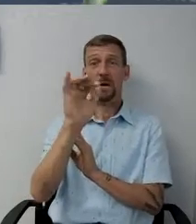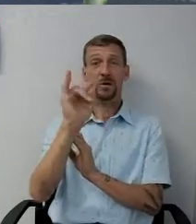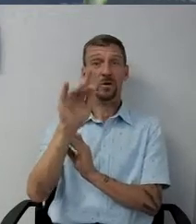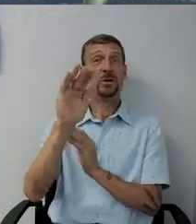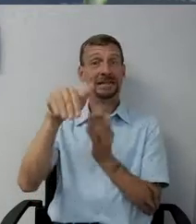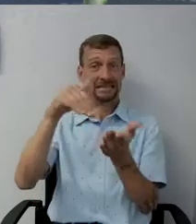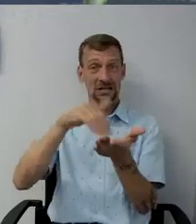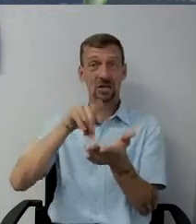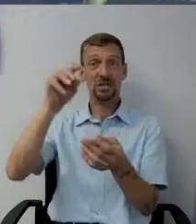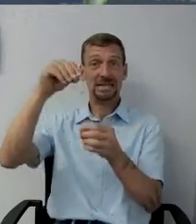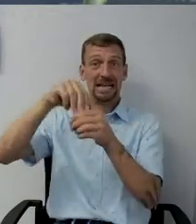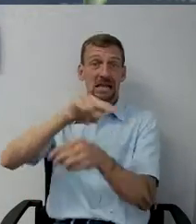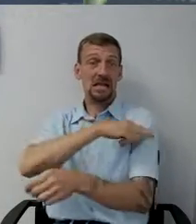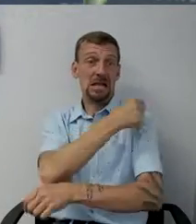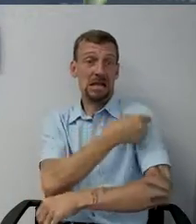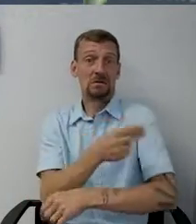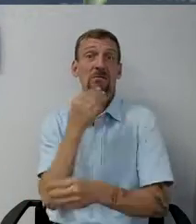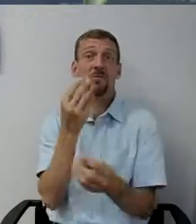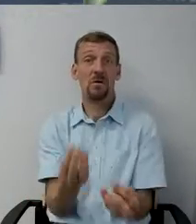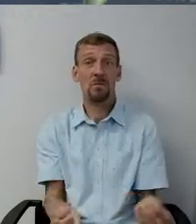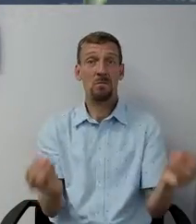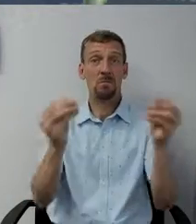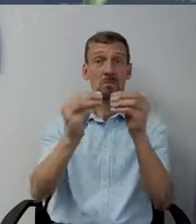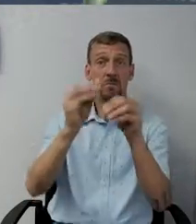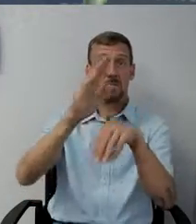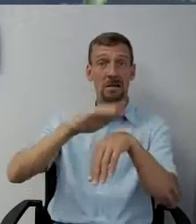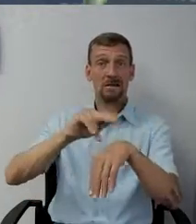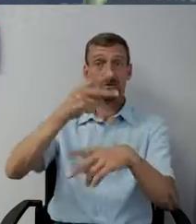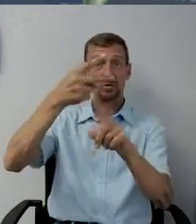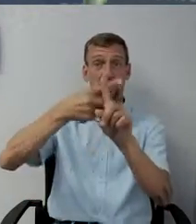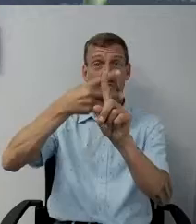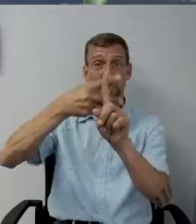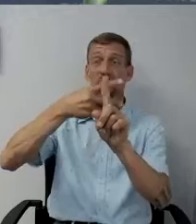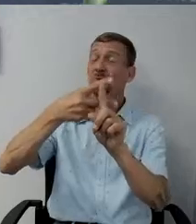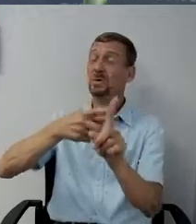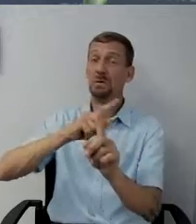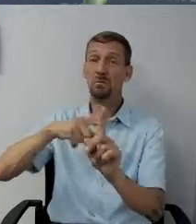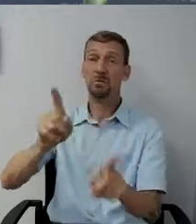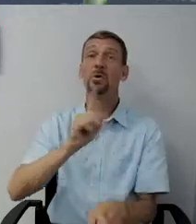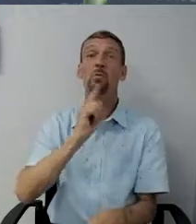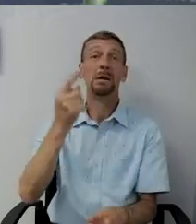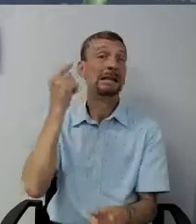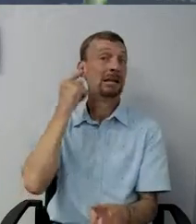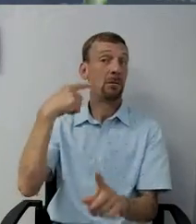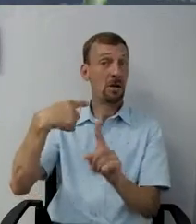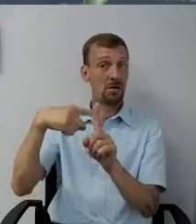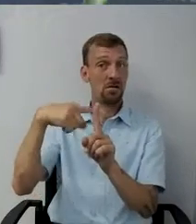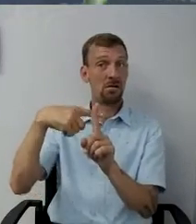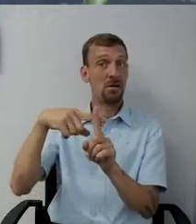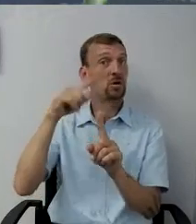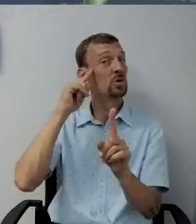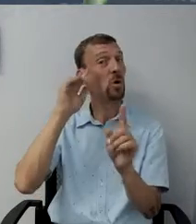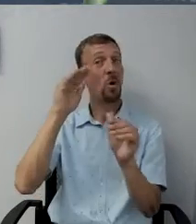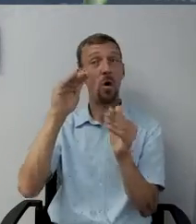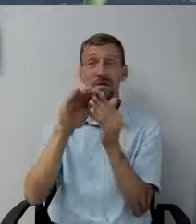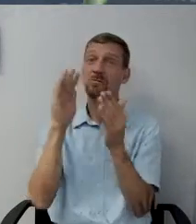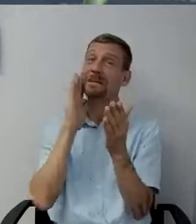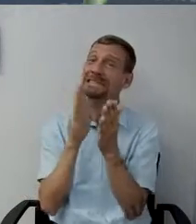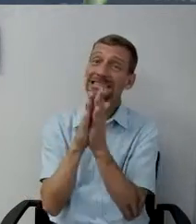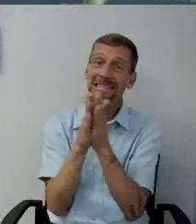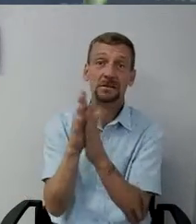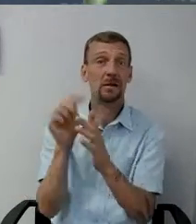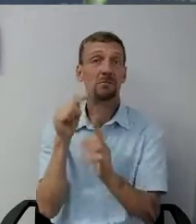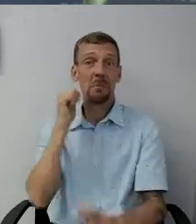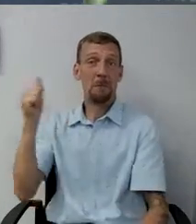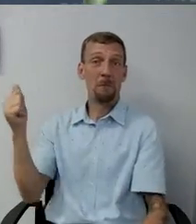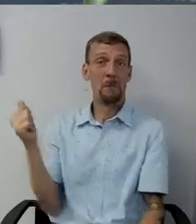been hospitalized for probably more than 2 months now. But again, we're hearing some really positive things and are anxious to get her back. We've